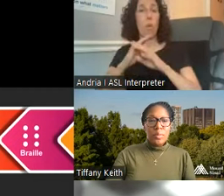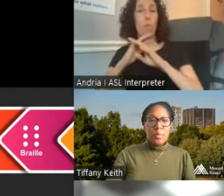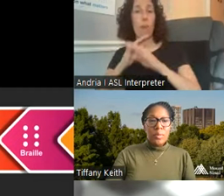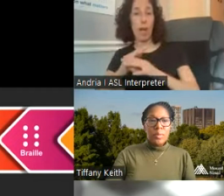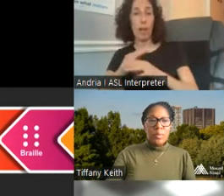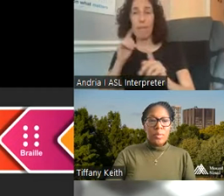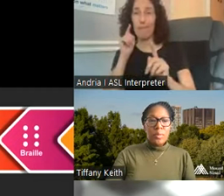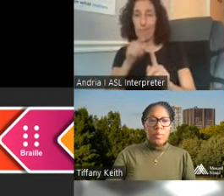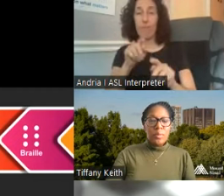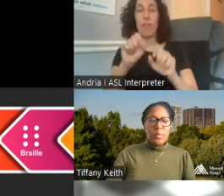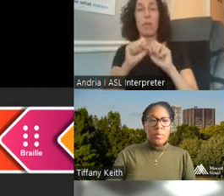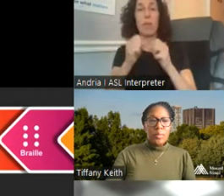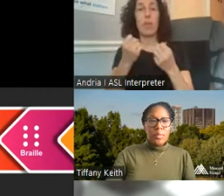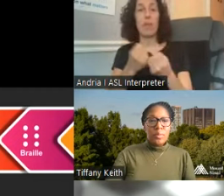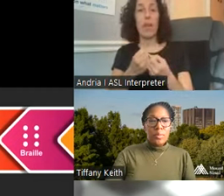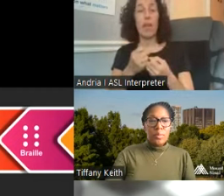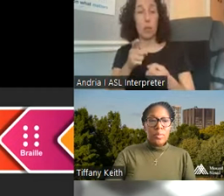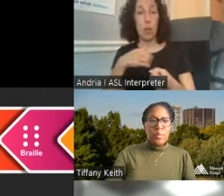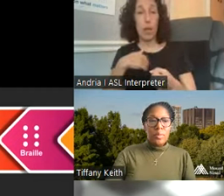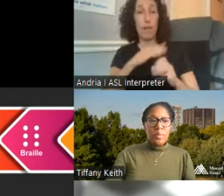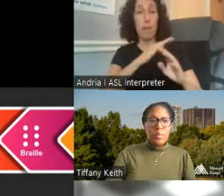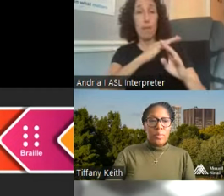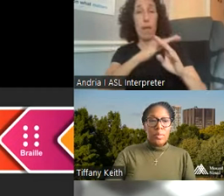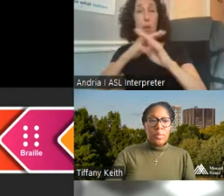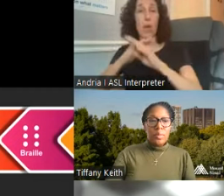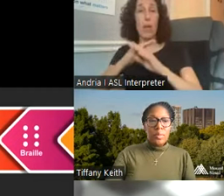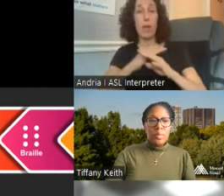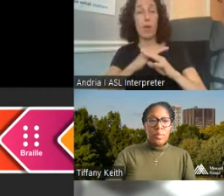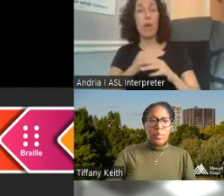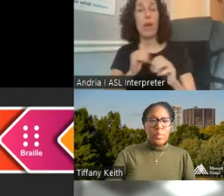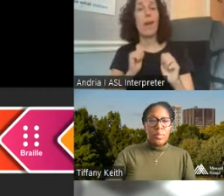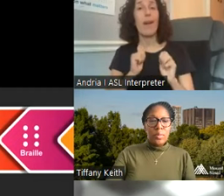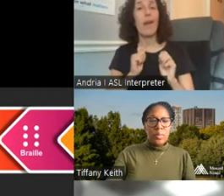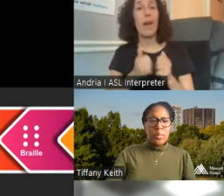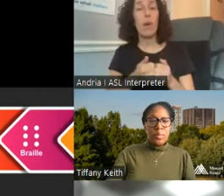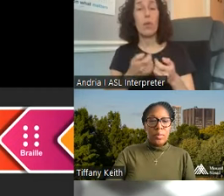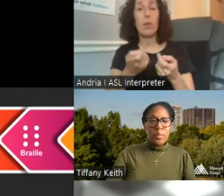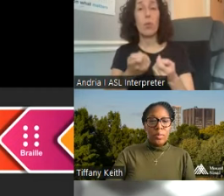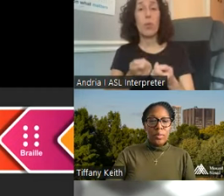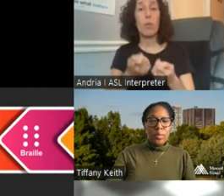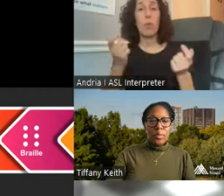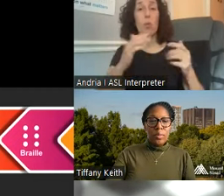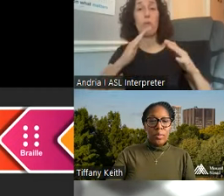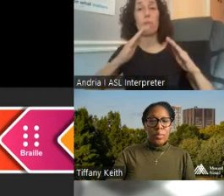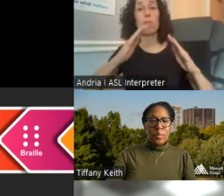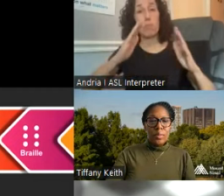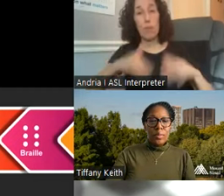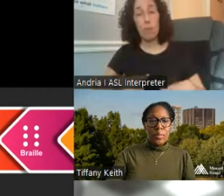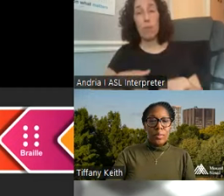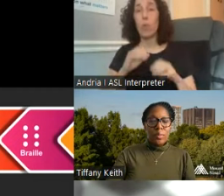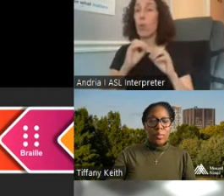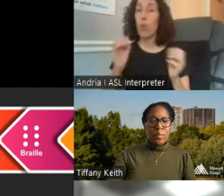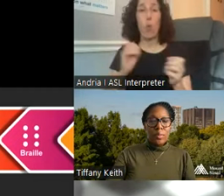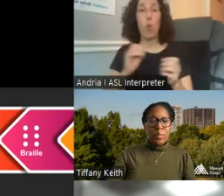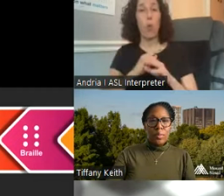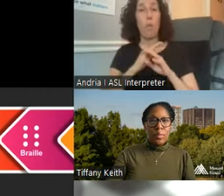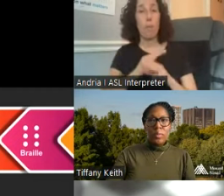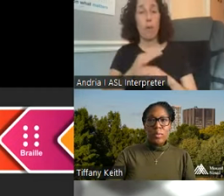to remove those and provide people with what they need. So if I met somebody for the first